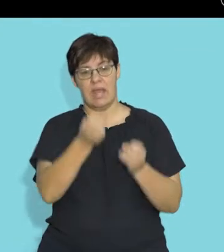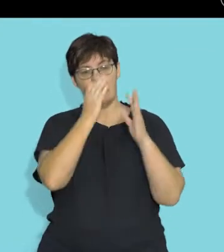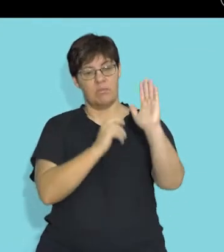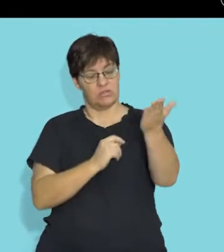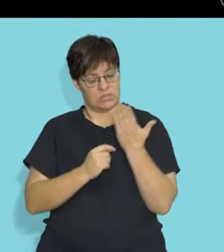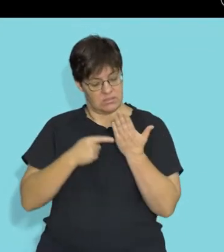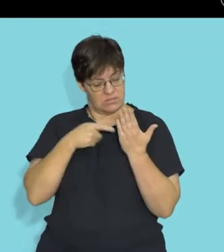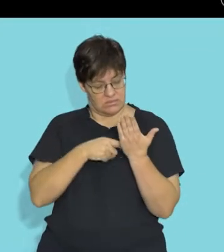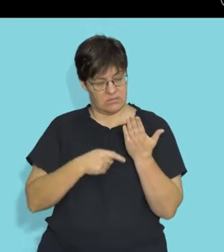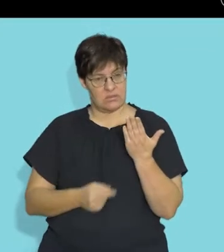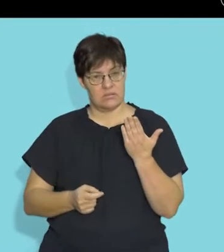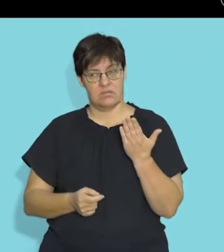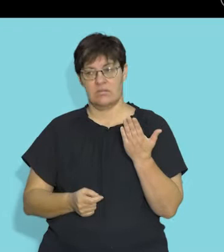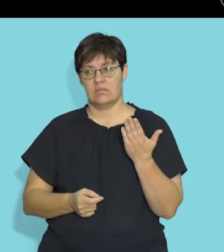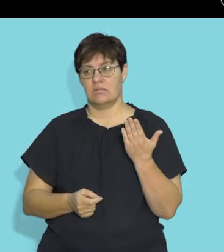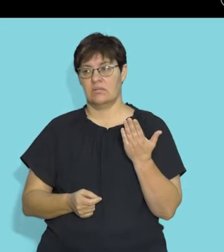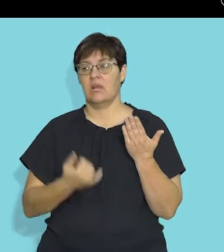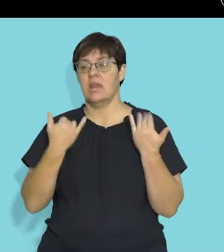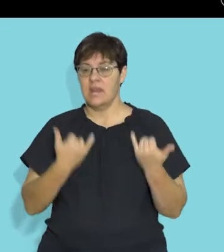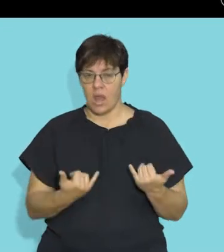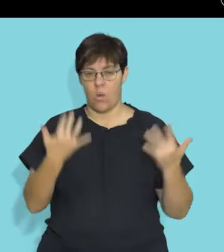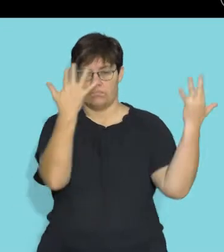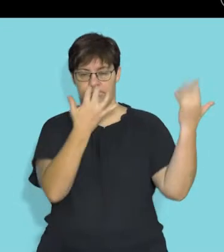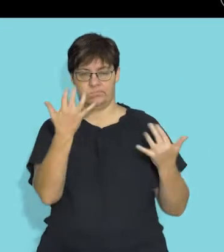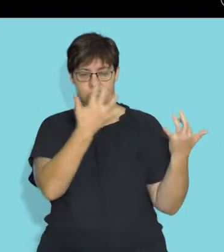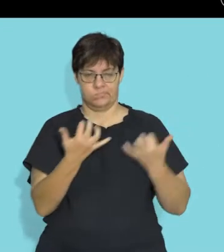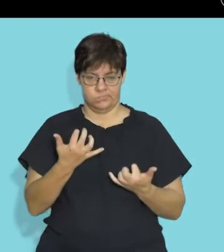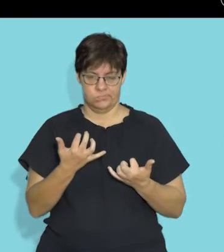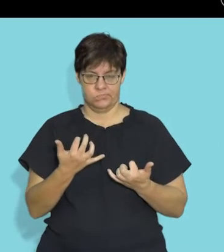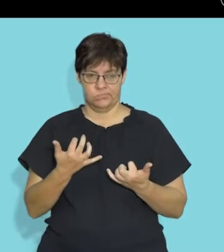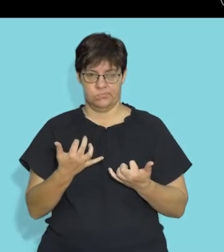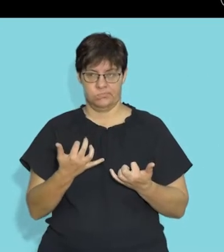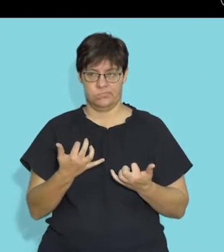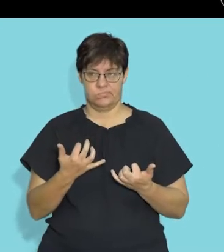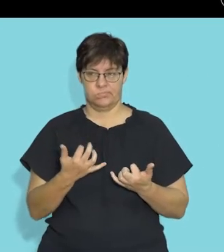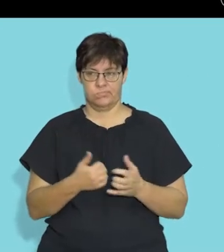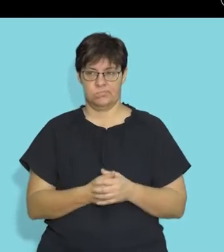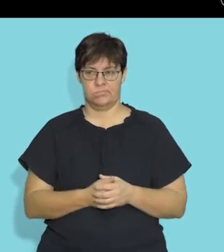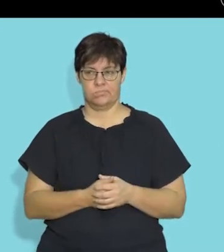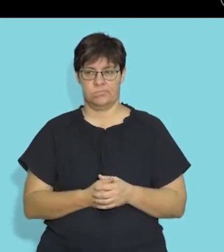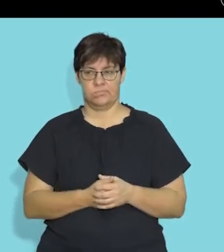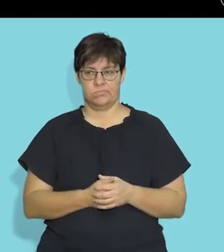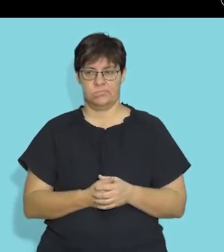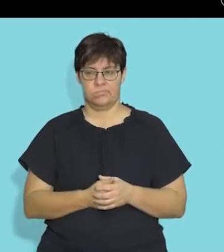information. I have to calculate my,